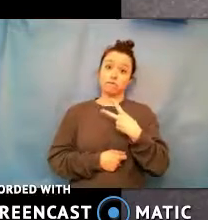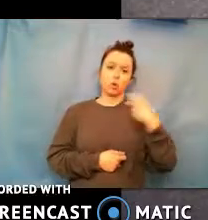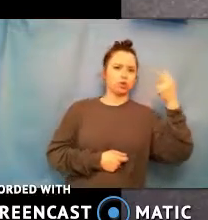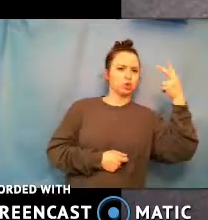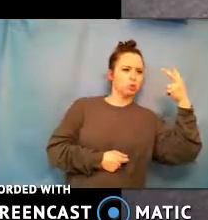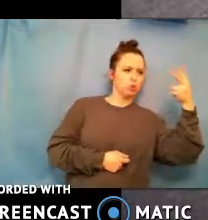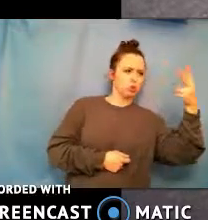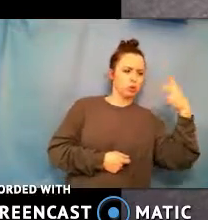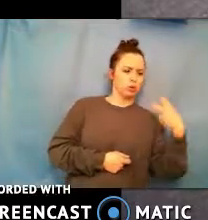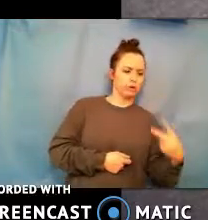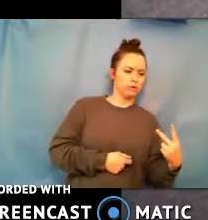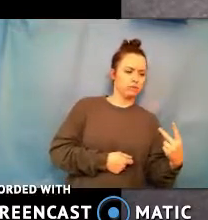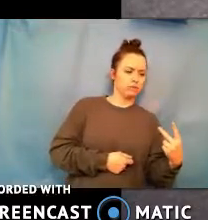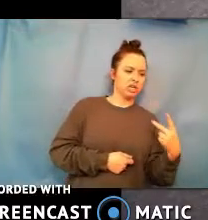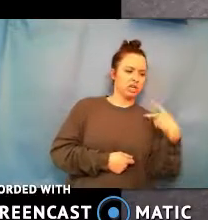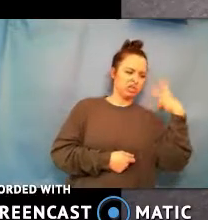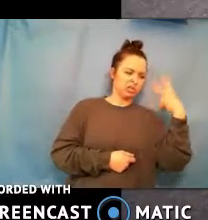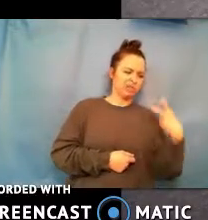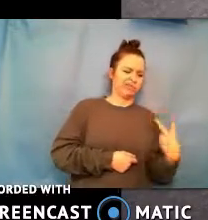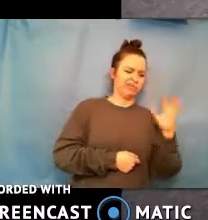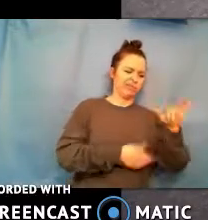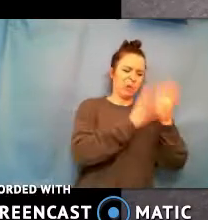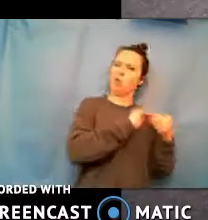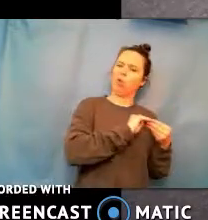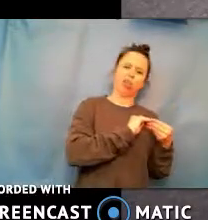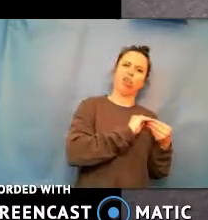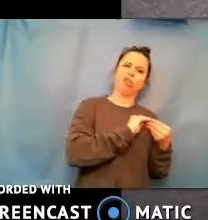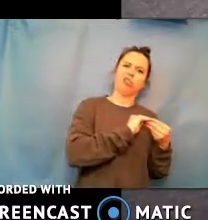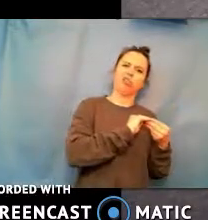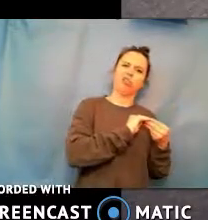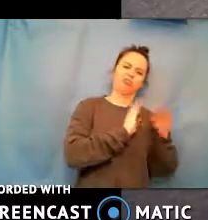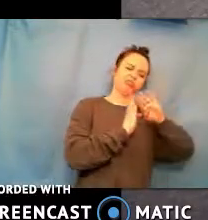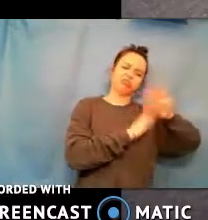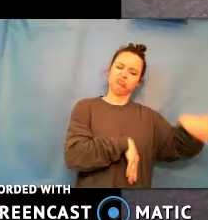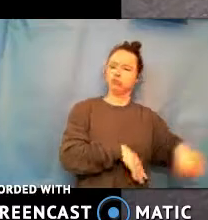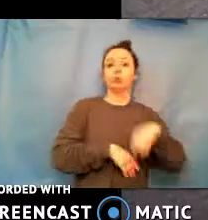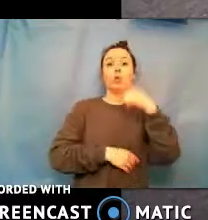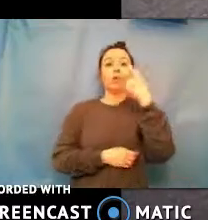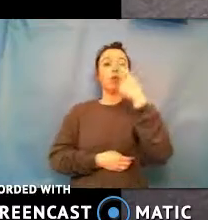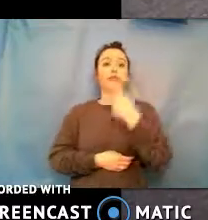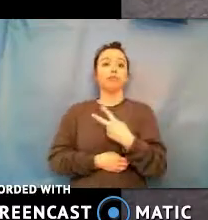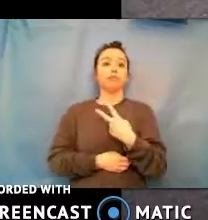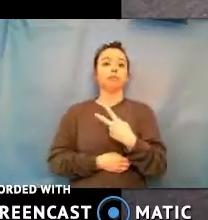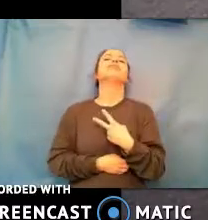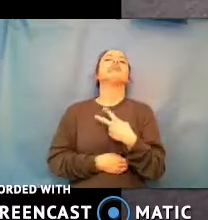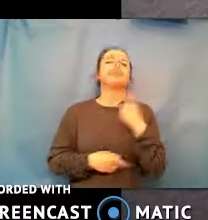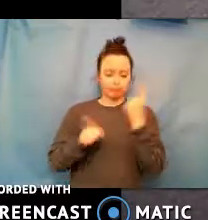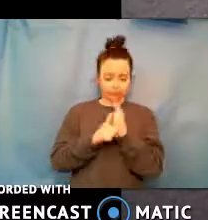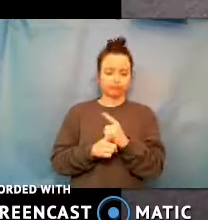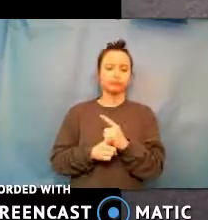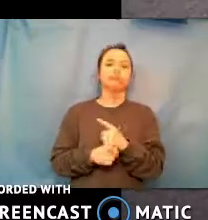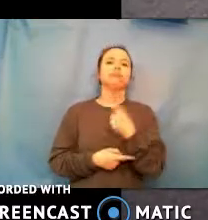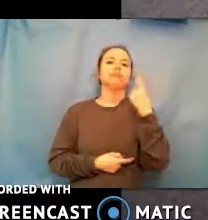2 halves? Well, 2 halves would be a whole. So we know it's not that one. So we know our answer is